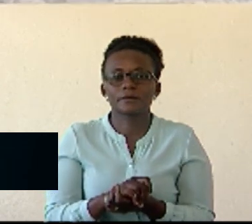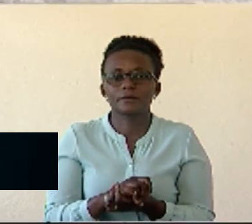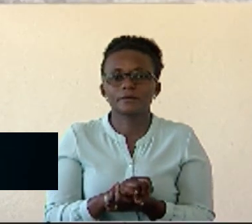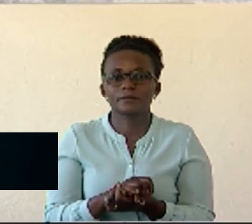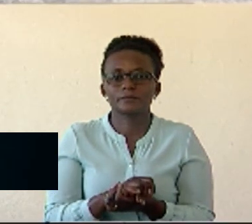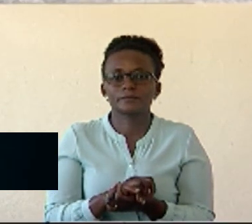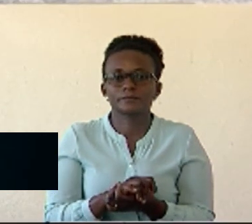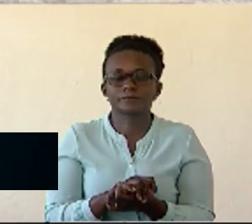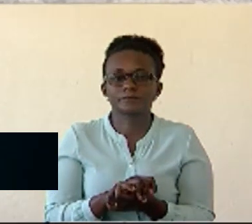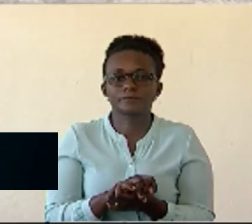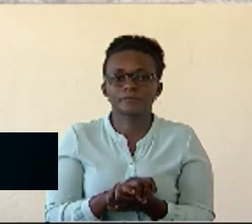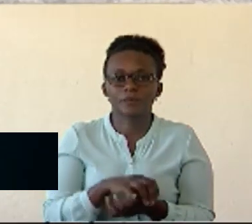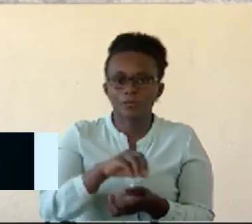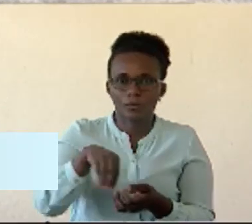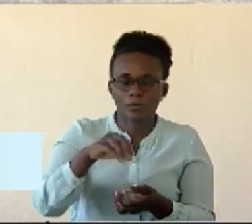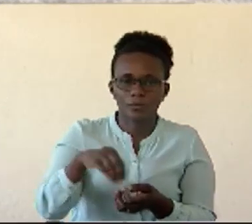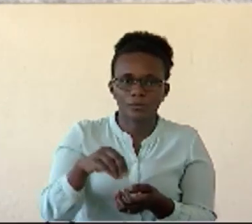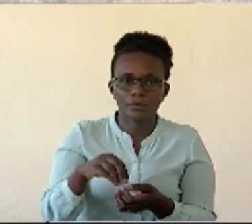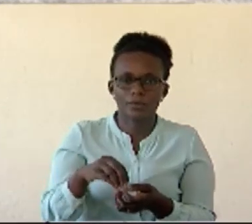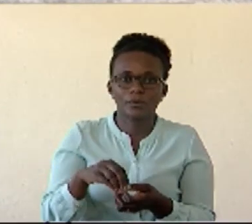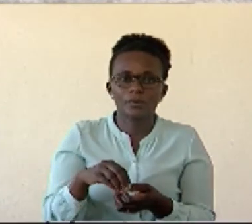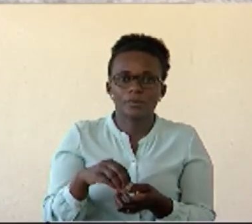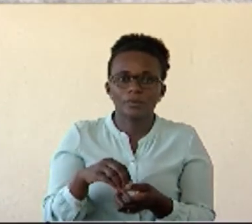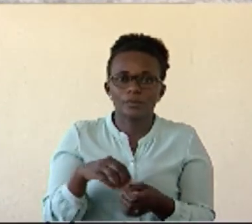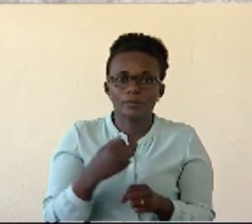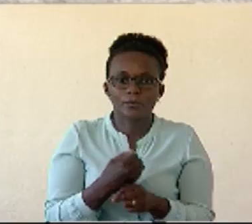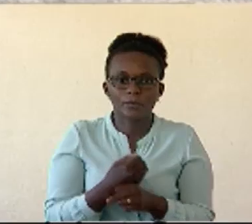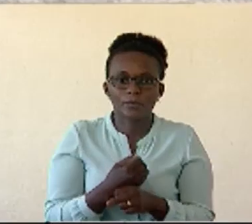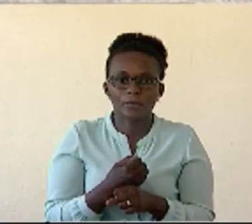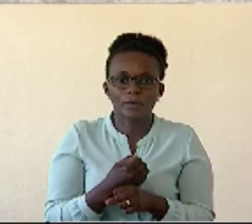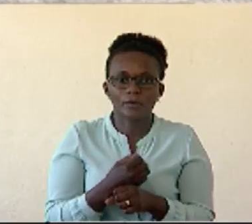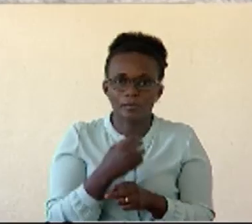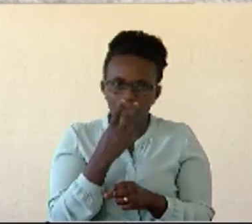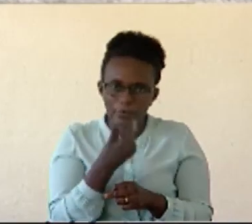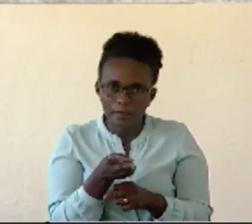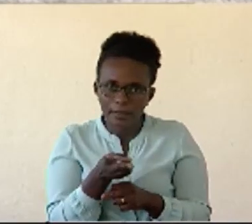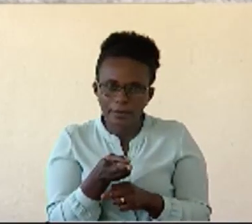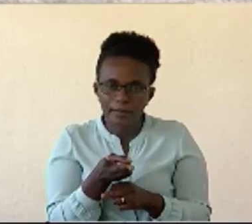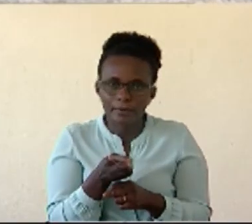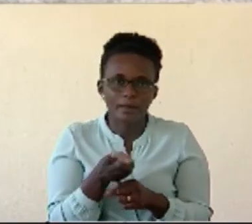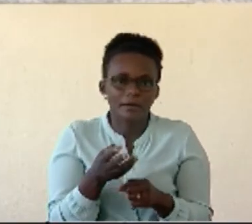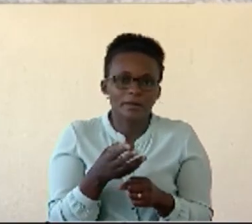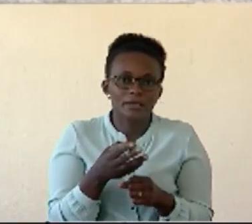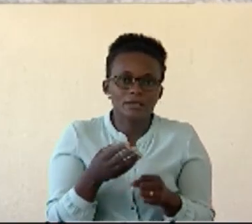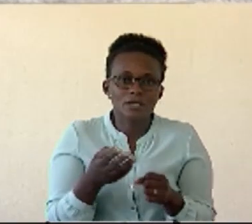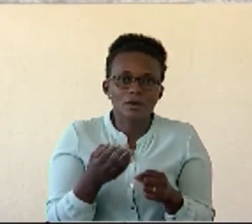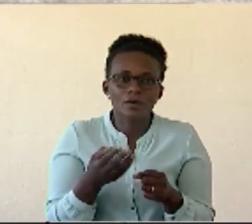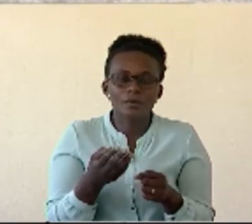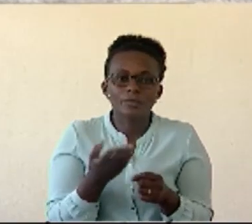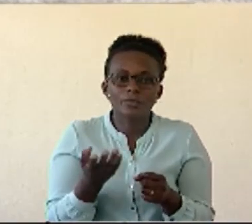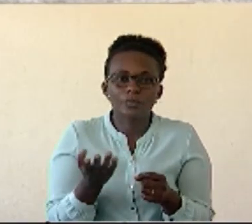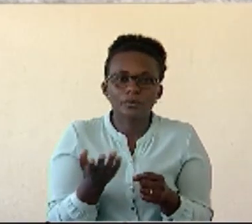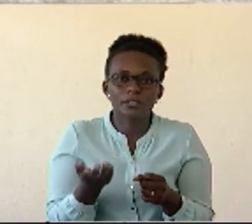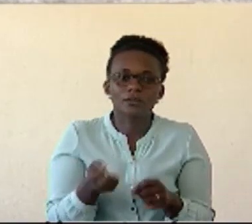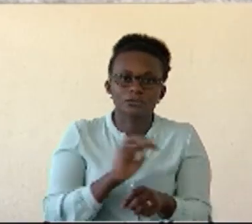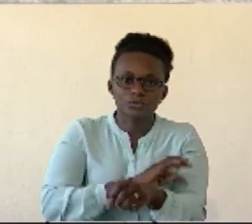procedure is all indicated. Then some questions. Write equations that occur at each electrodes and explain.